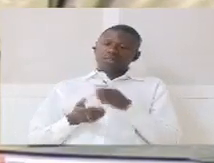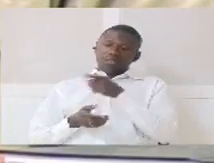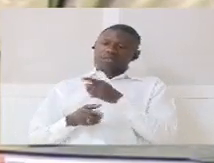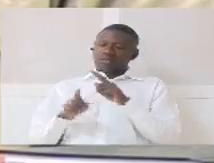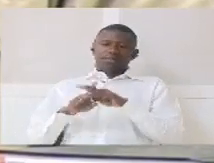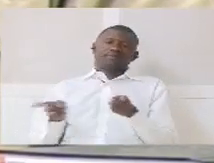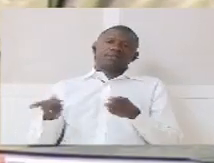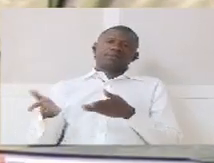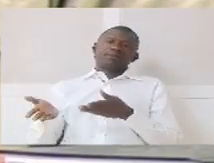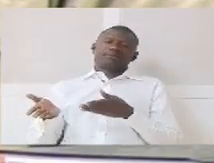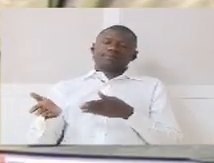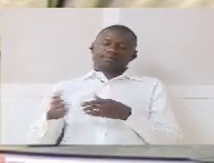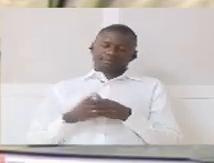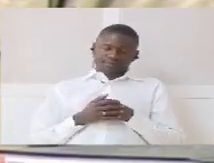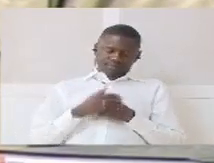is the difference.